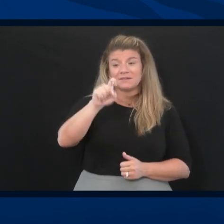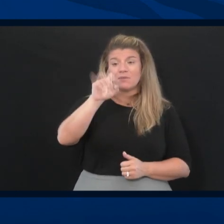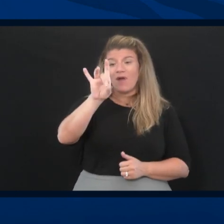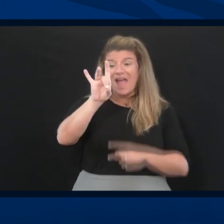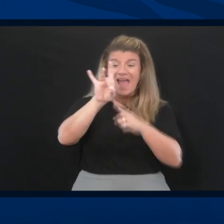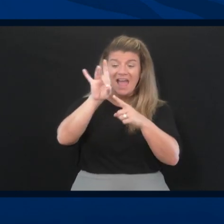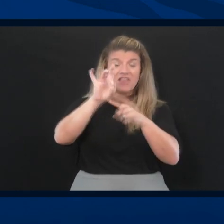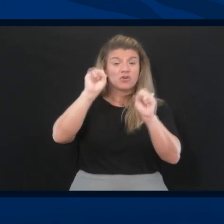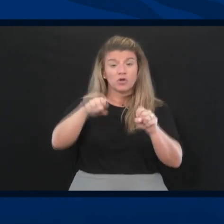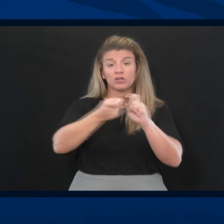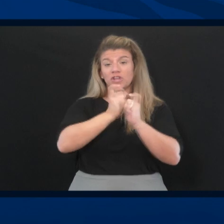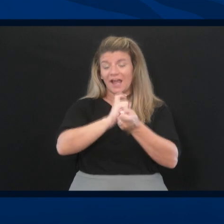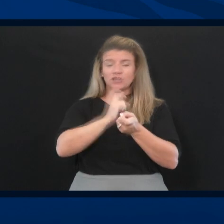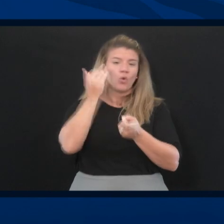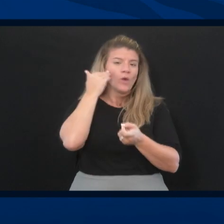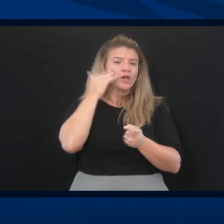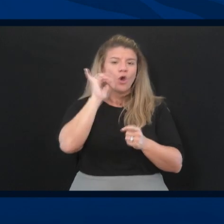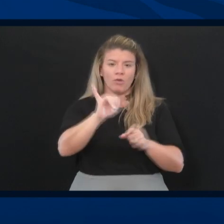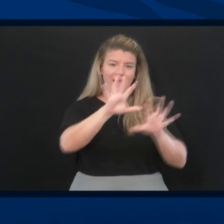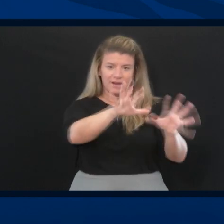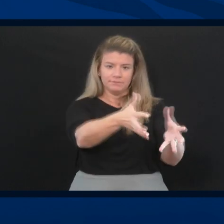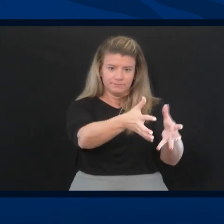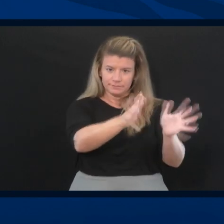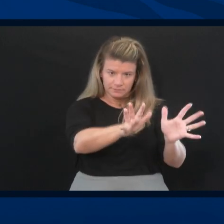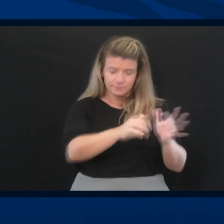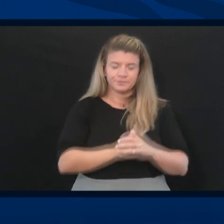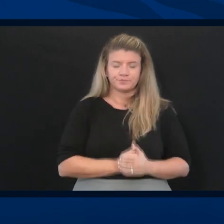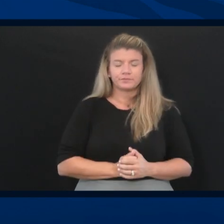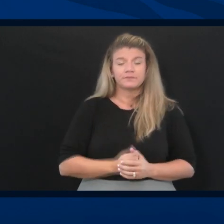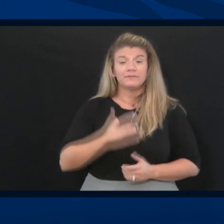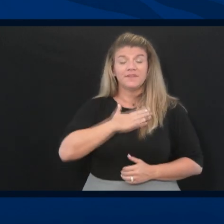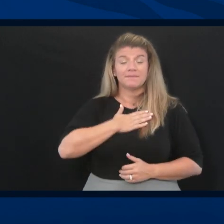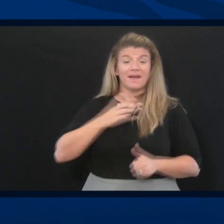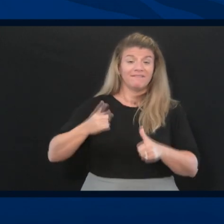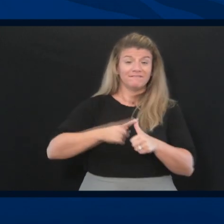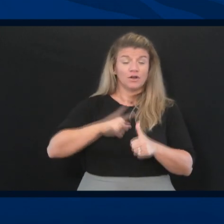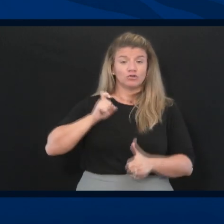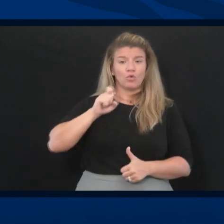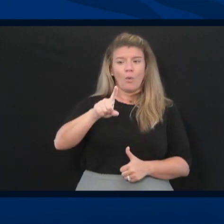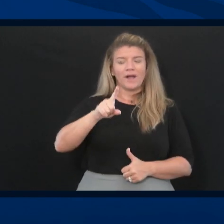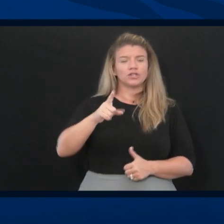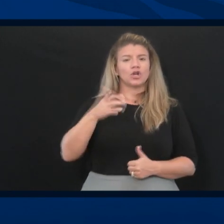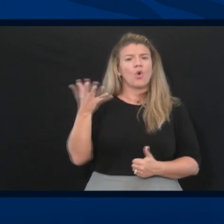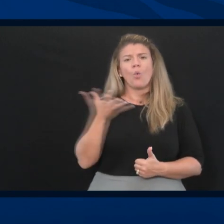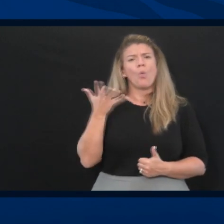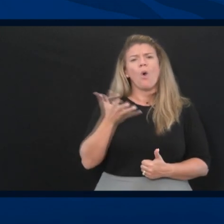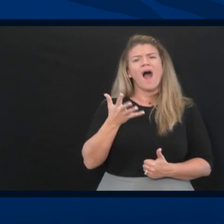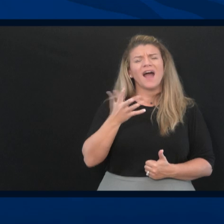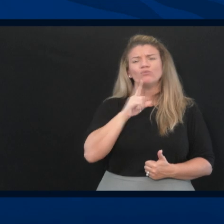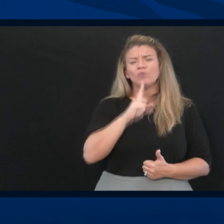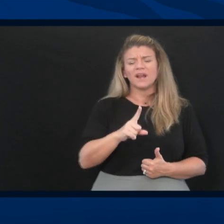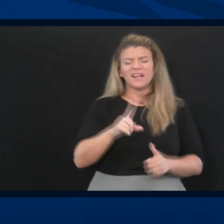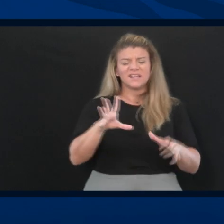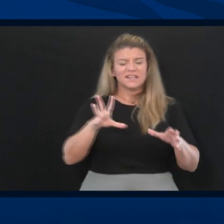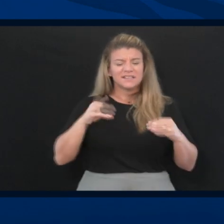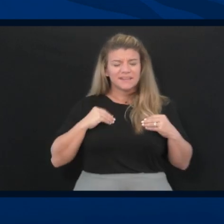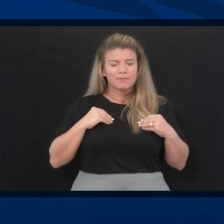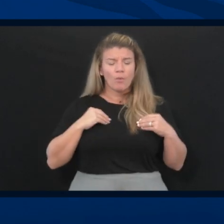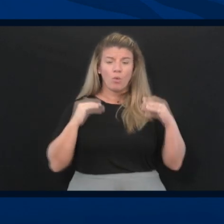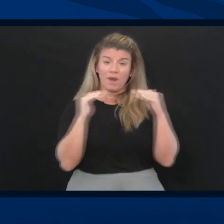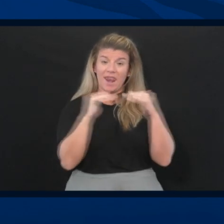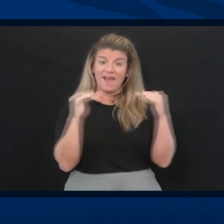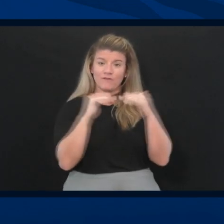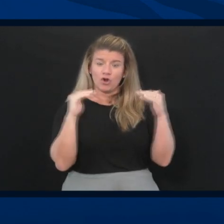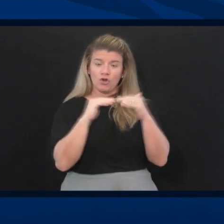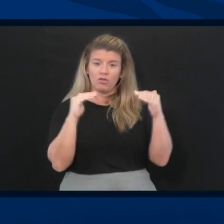cetera. The first part of this is, what is an acceptable level of